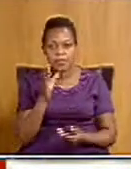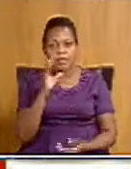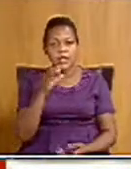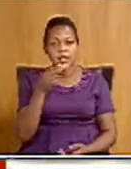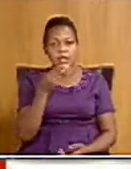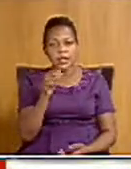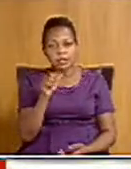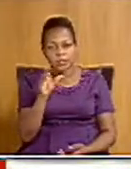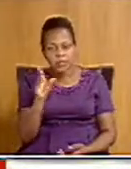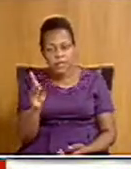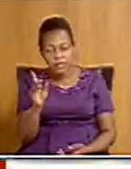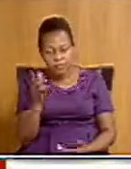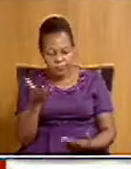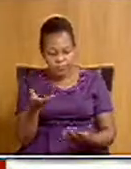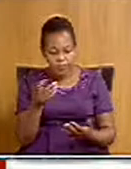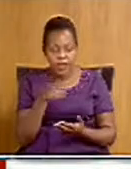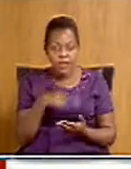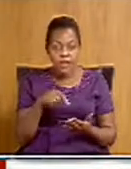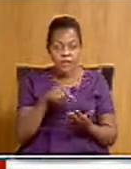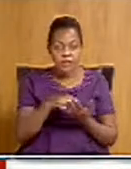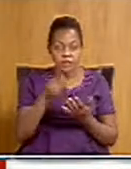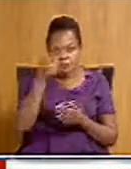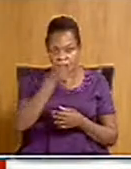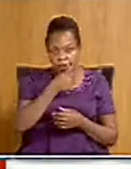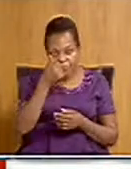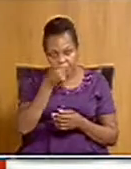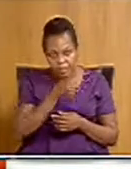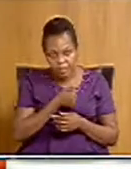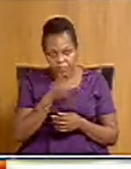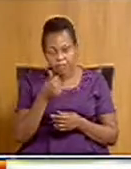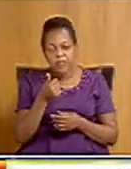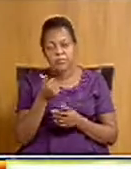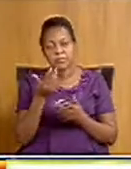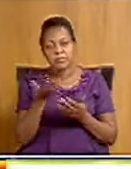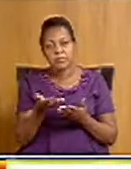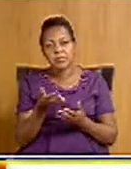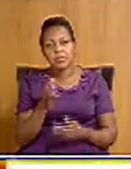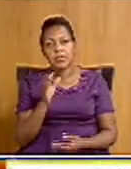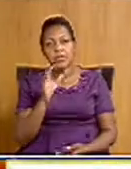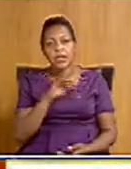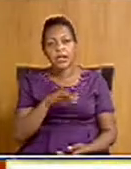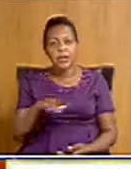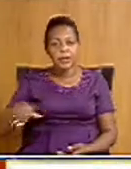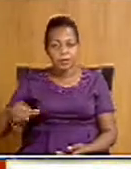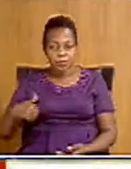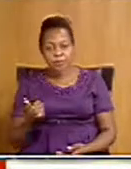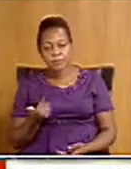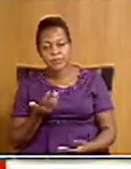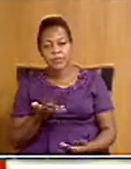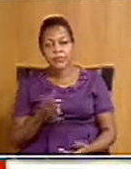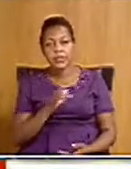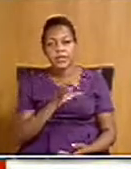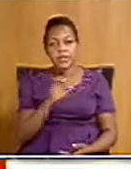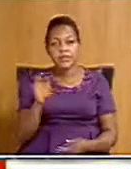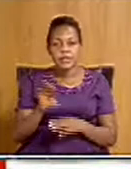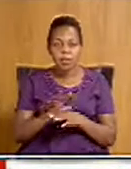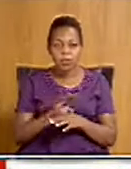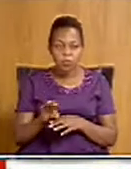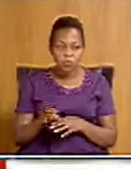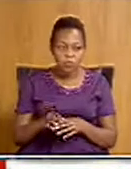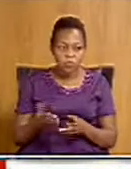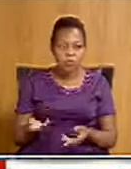Central African Republic, some parts of Cameroon, Eastern Congo,